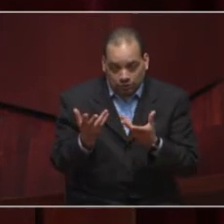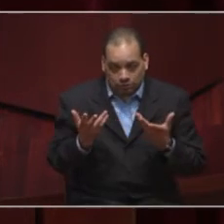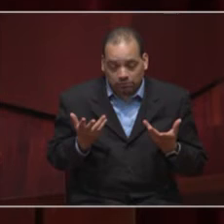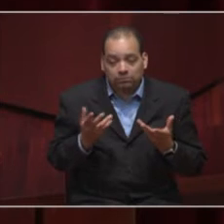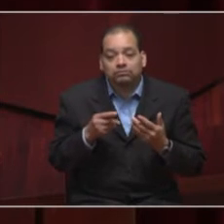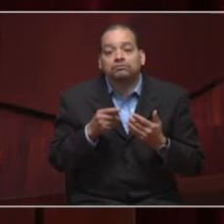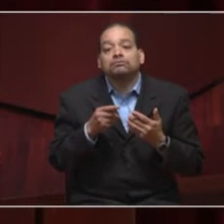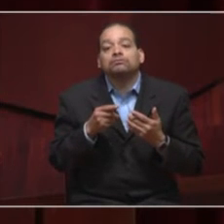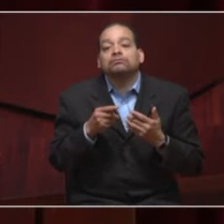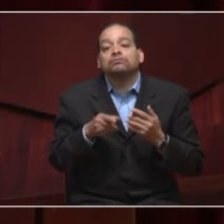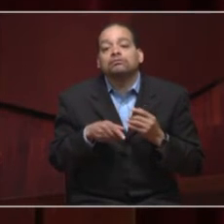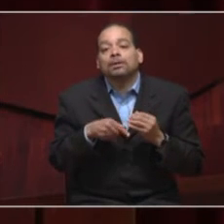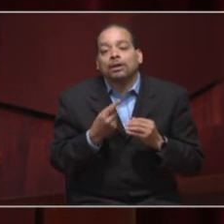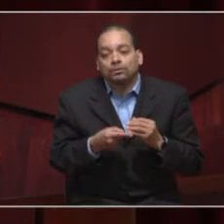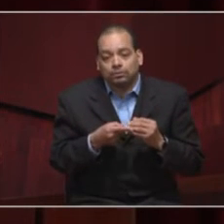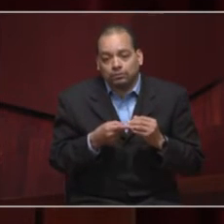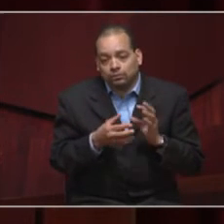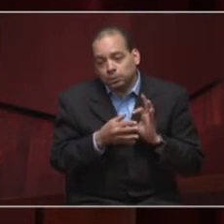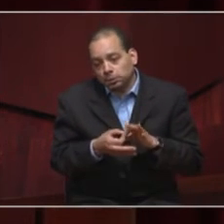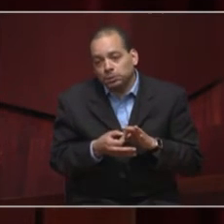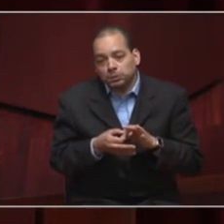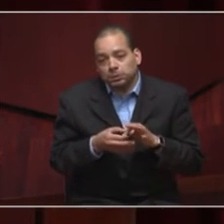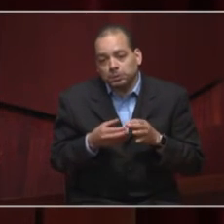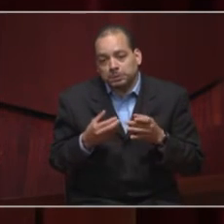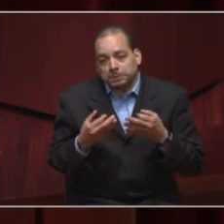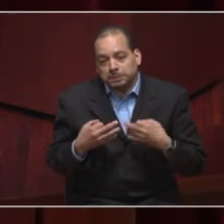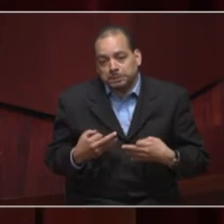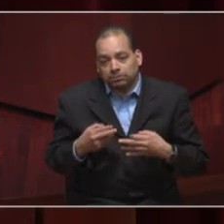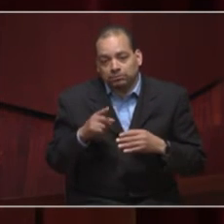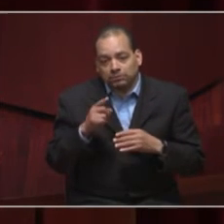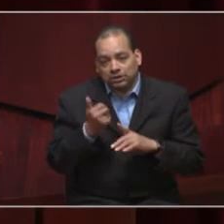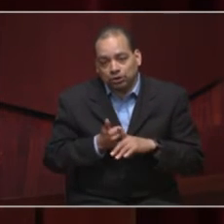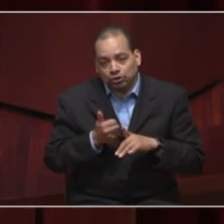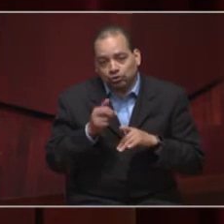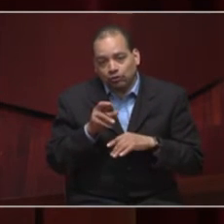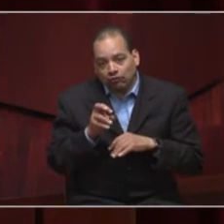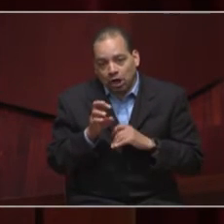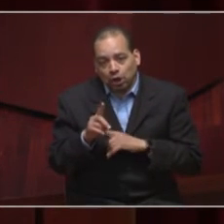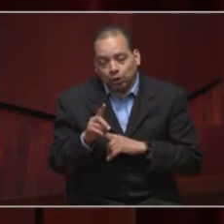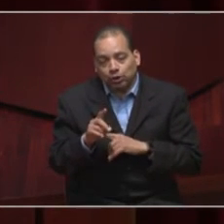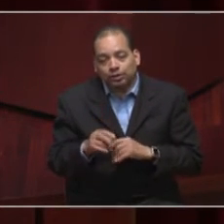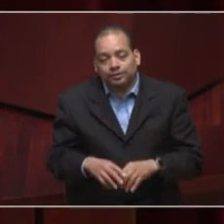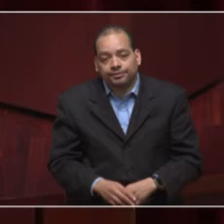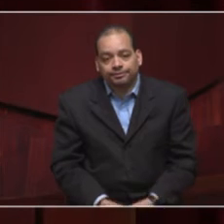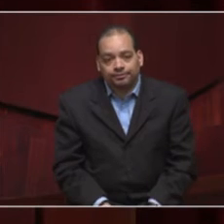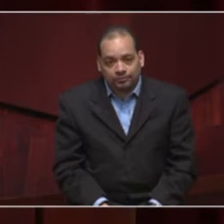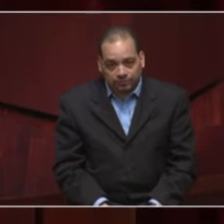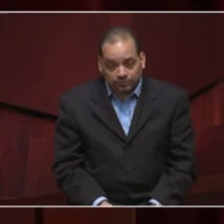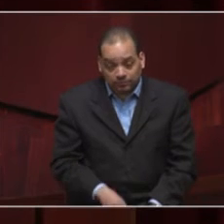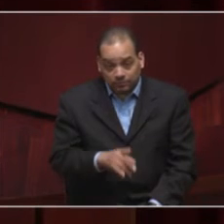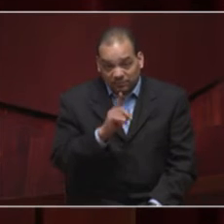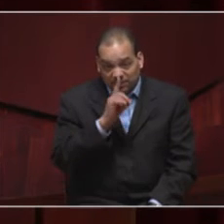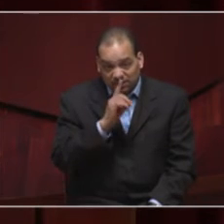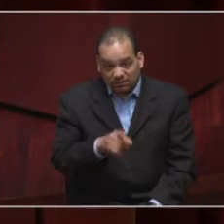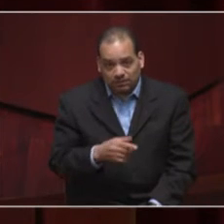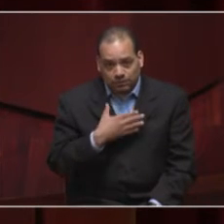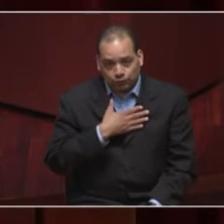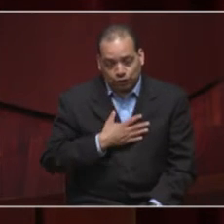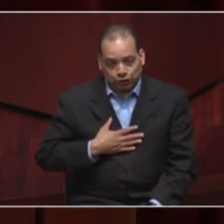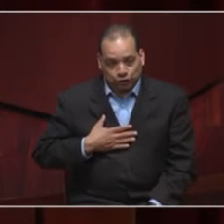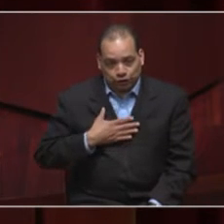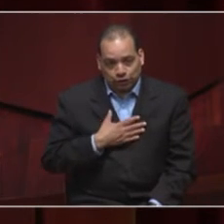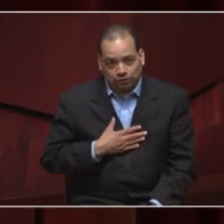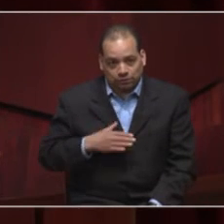the records that need to be transferred into the National Archives. We really appreciate what